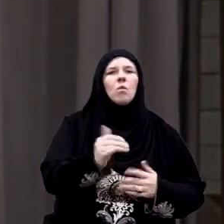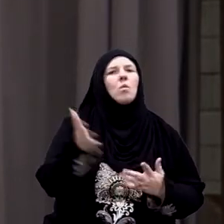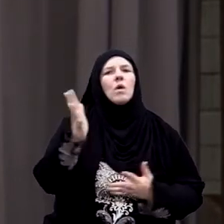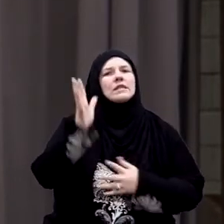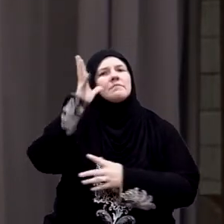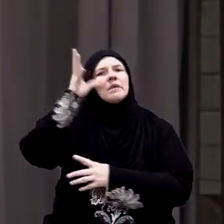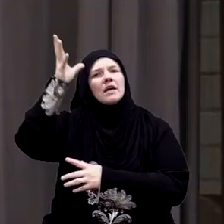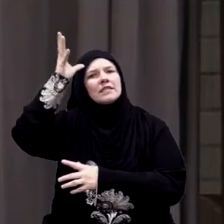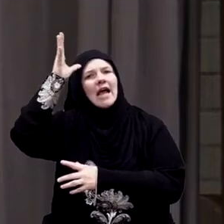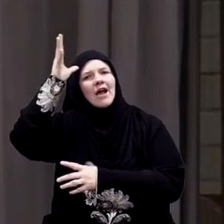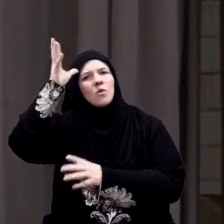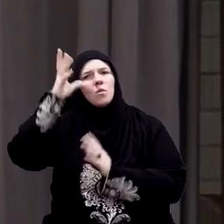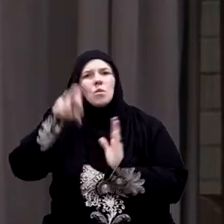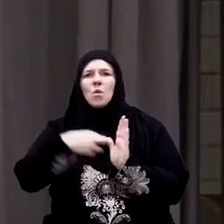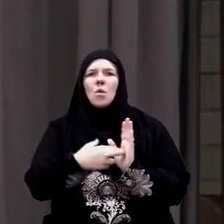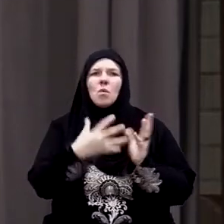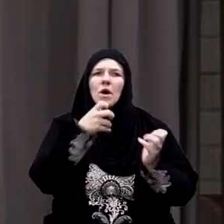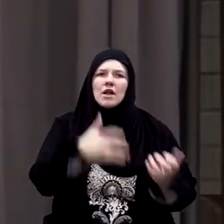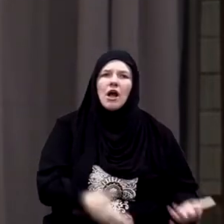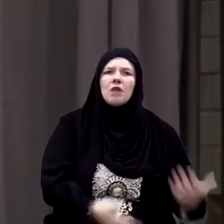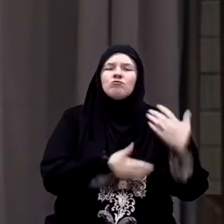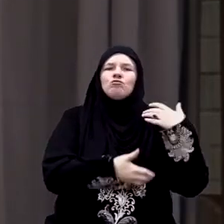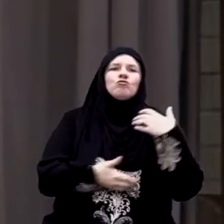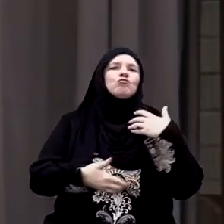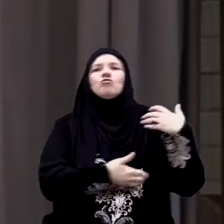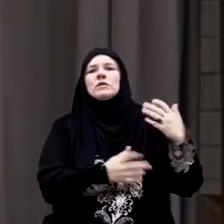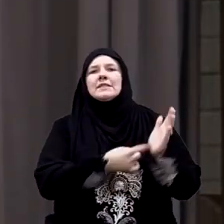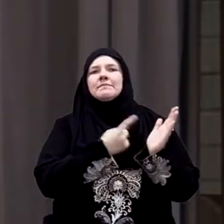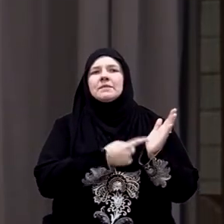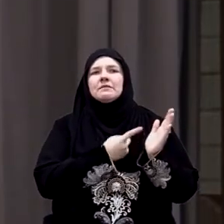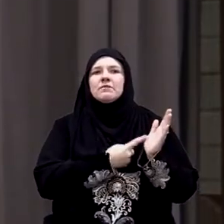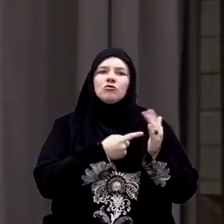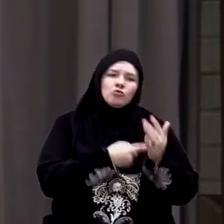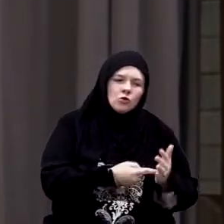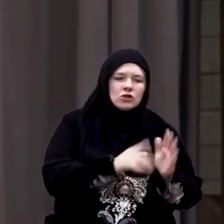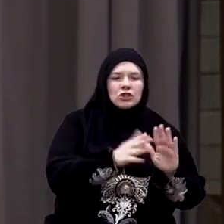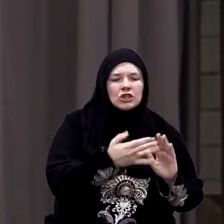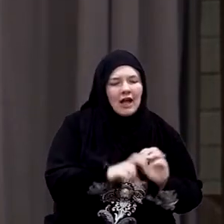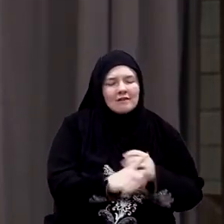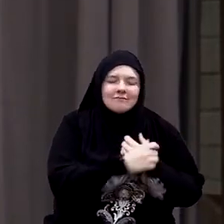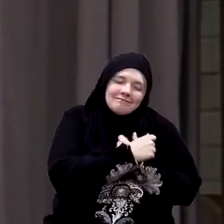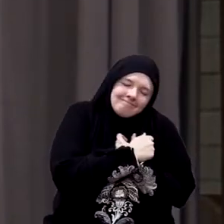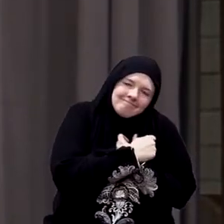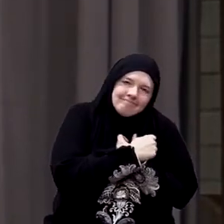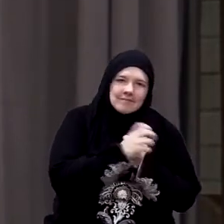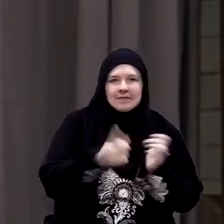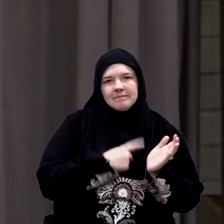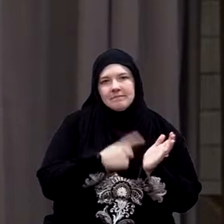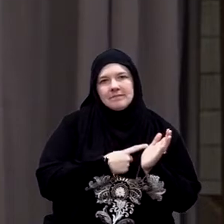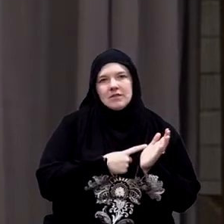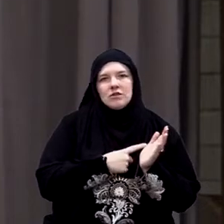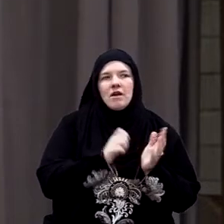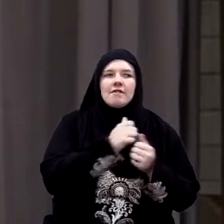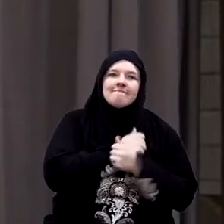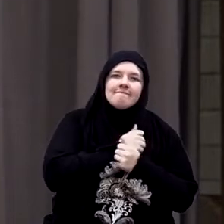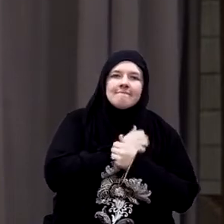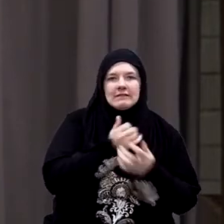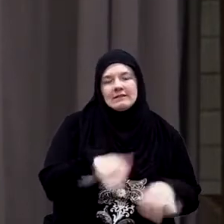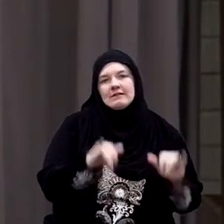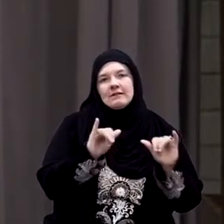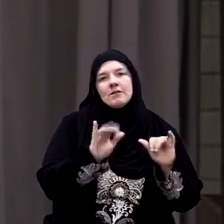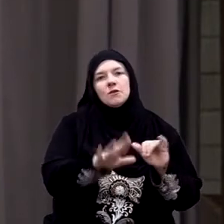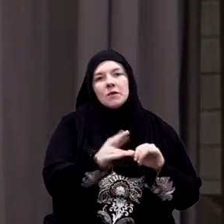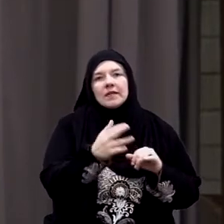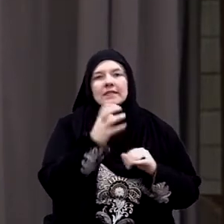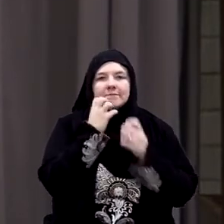time, why don't you carry the child sometime and show the child your love, your affection,